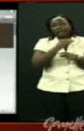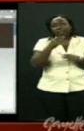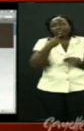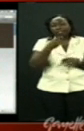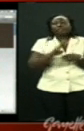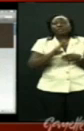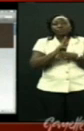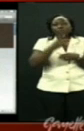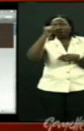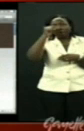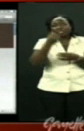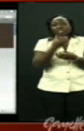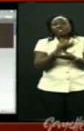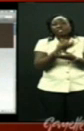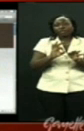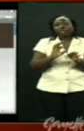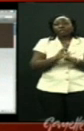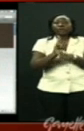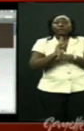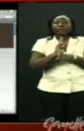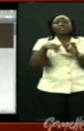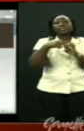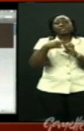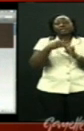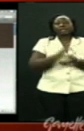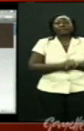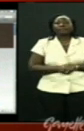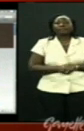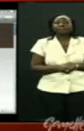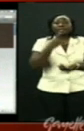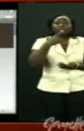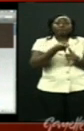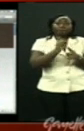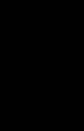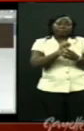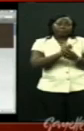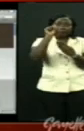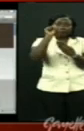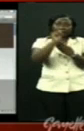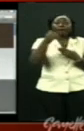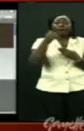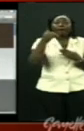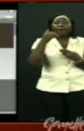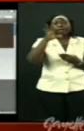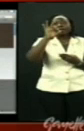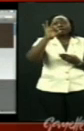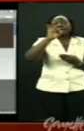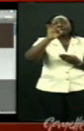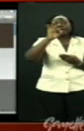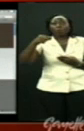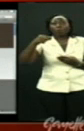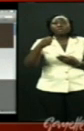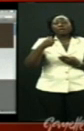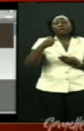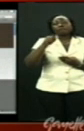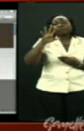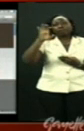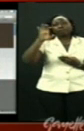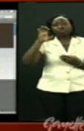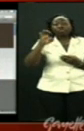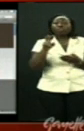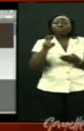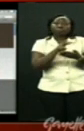Okay. As at September, we had approximately 9,500 readers, which is awesome, because